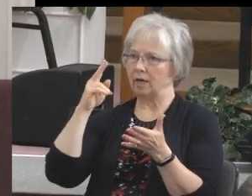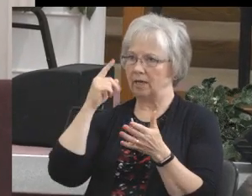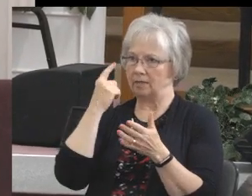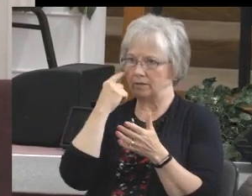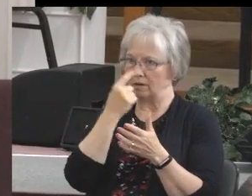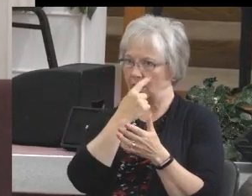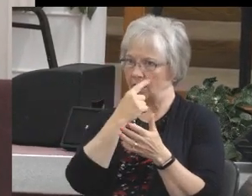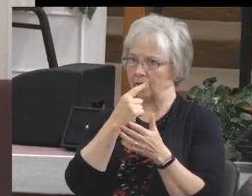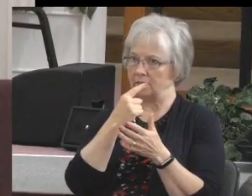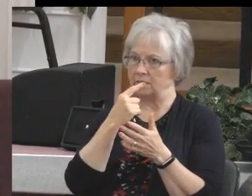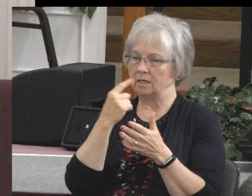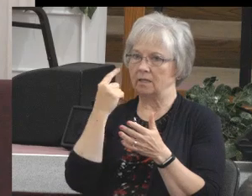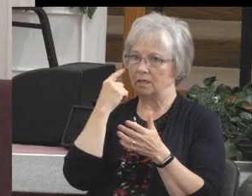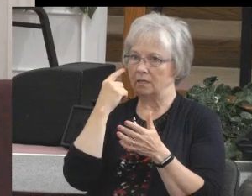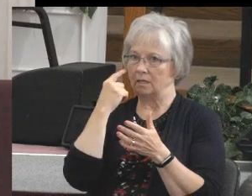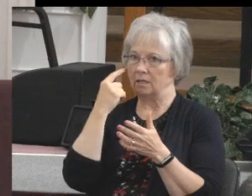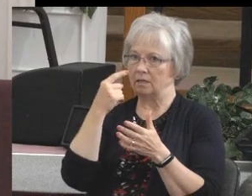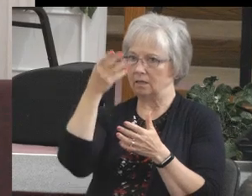Jacob.